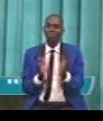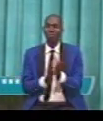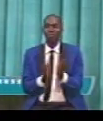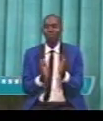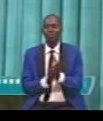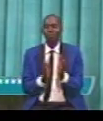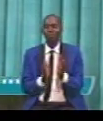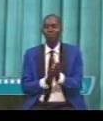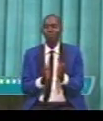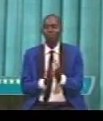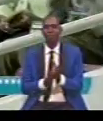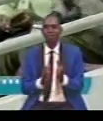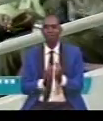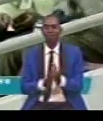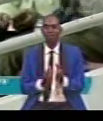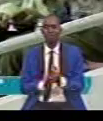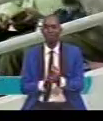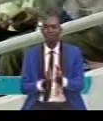Christ.